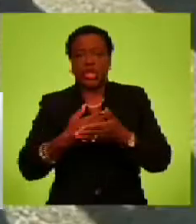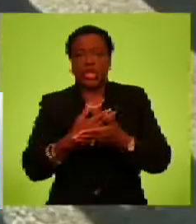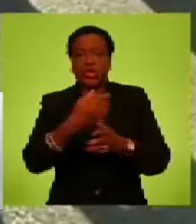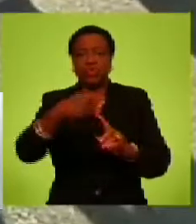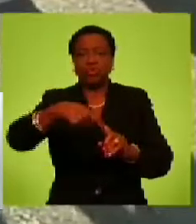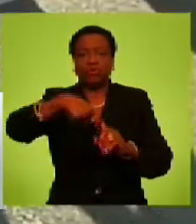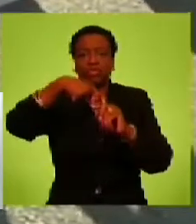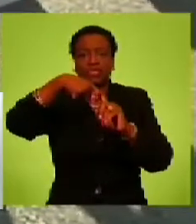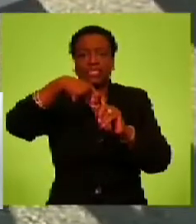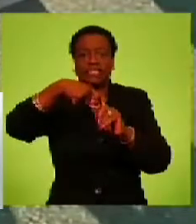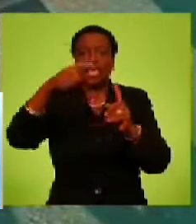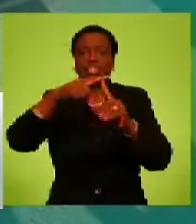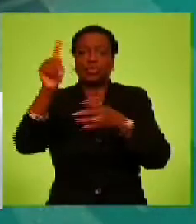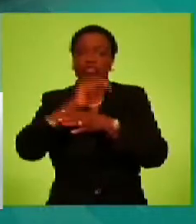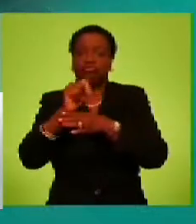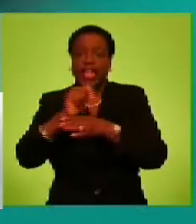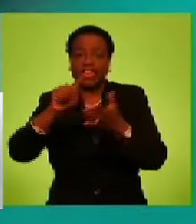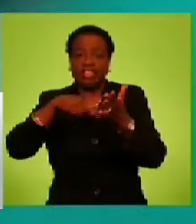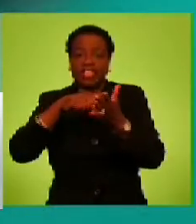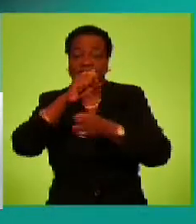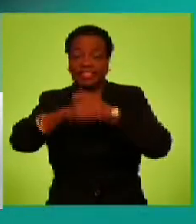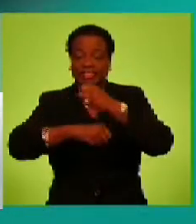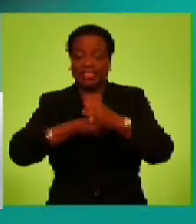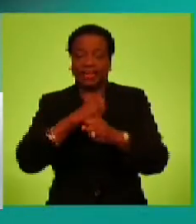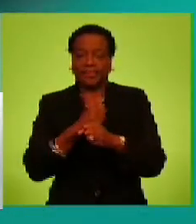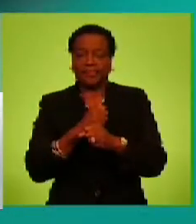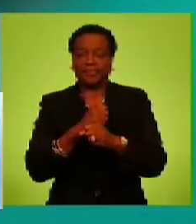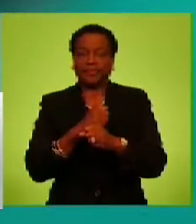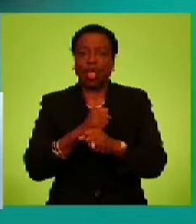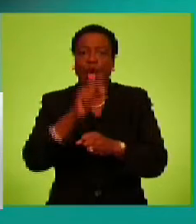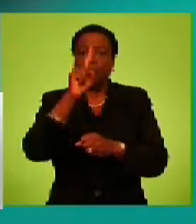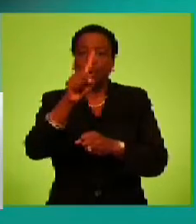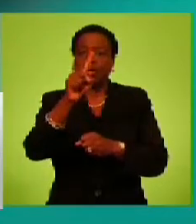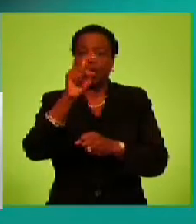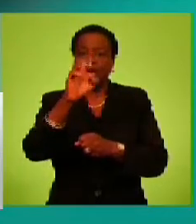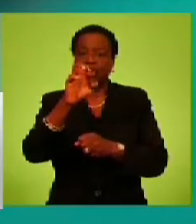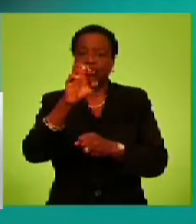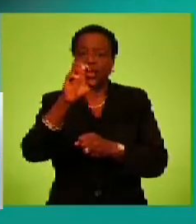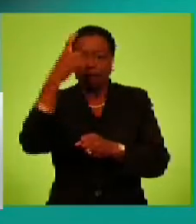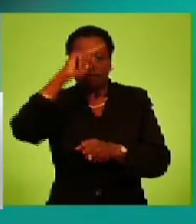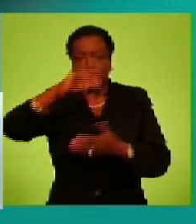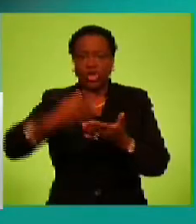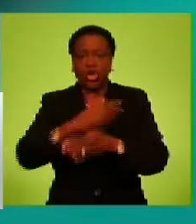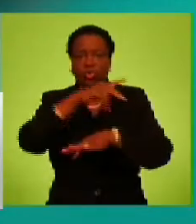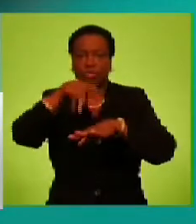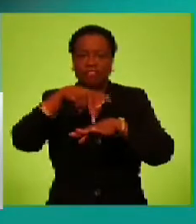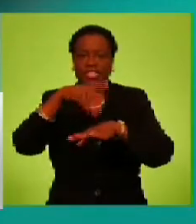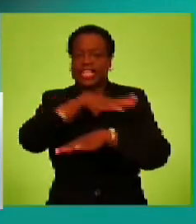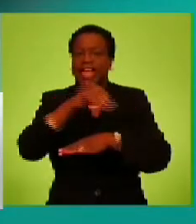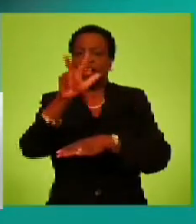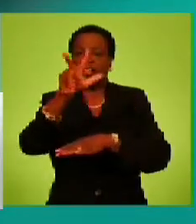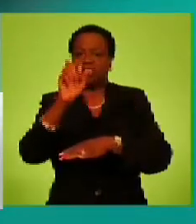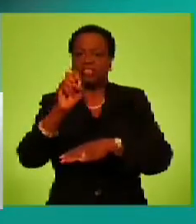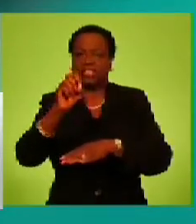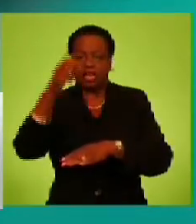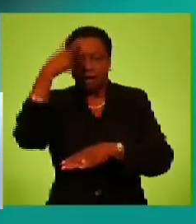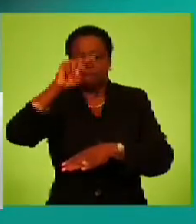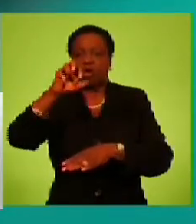harm. We expect approximately 130 new recruits to be trained this